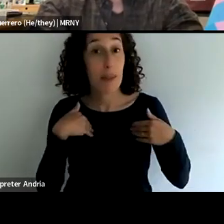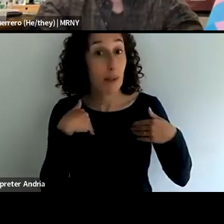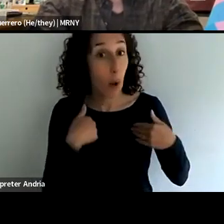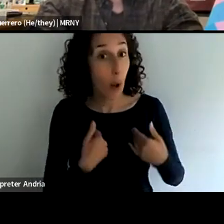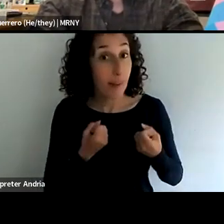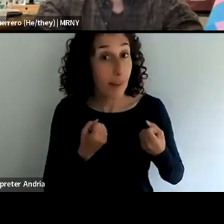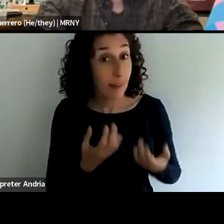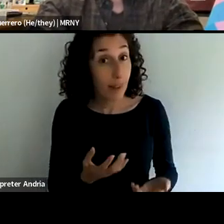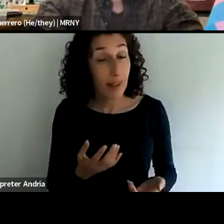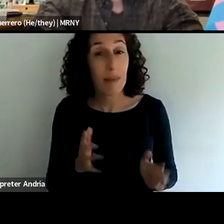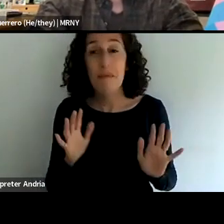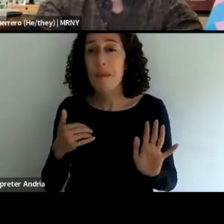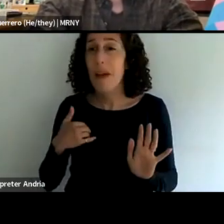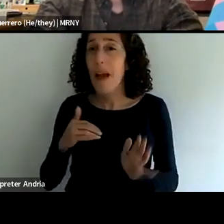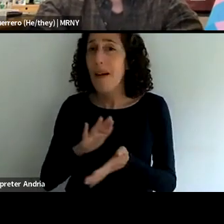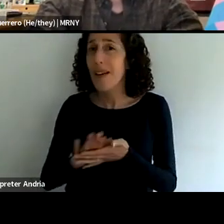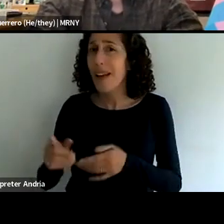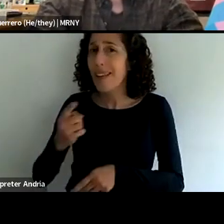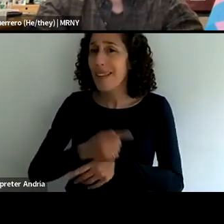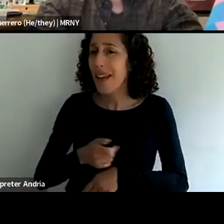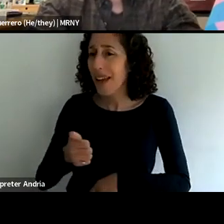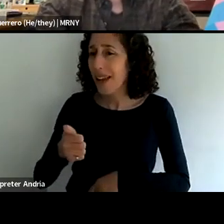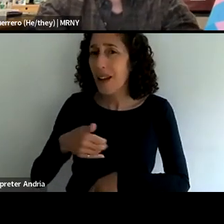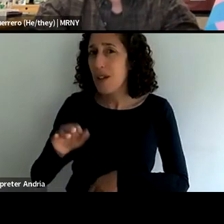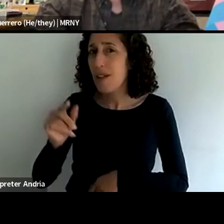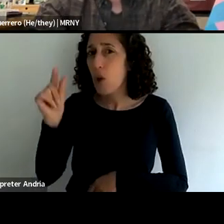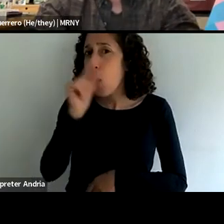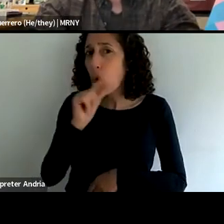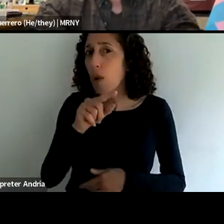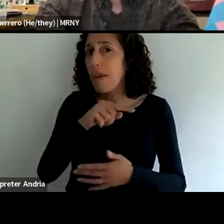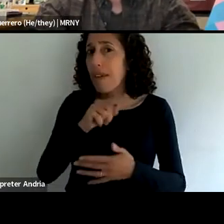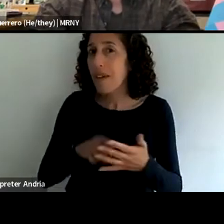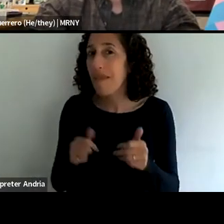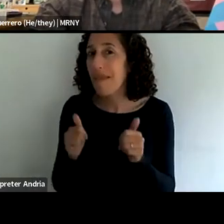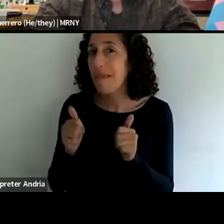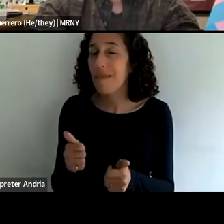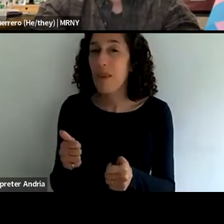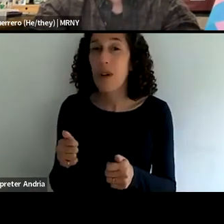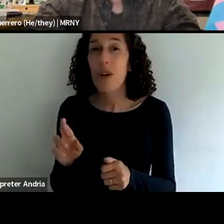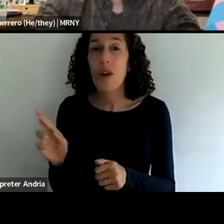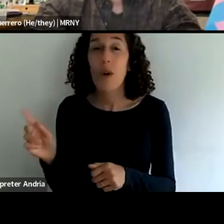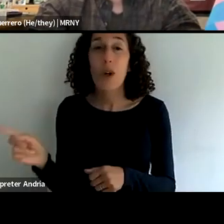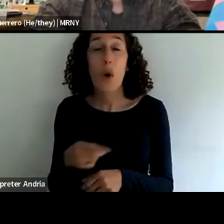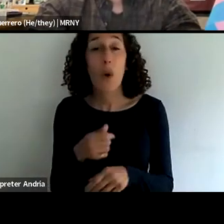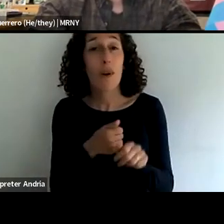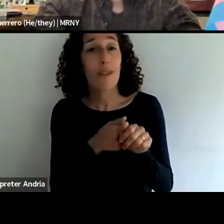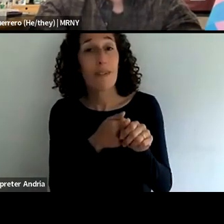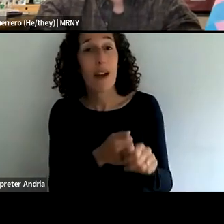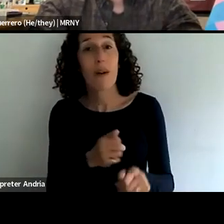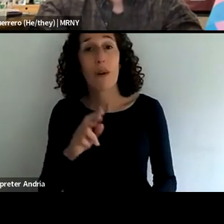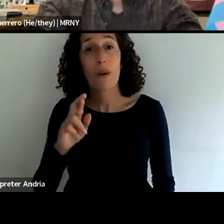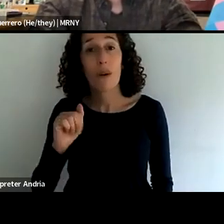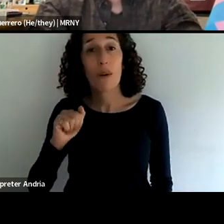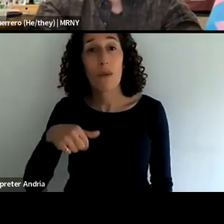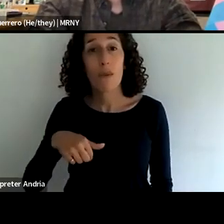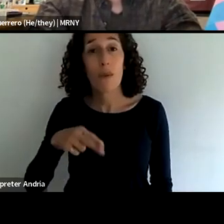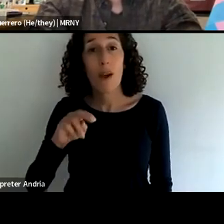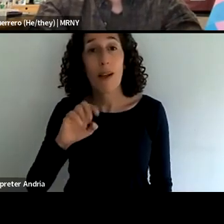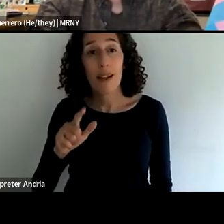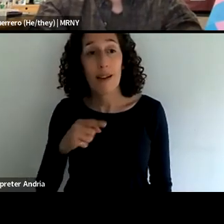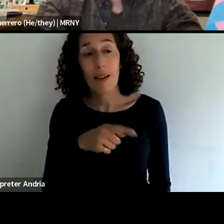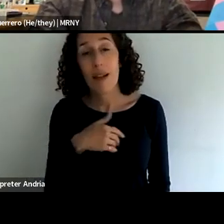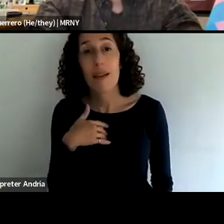know, have a great day. You should Google the, you know, a bunch of things, or go and follow Raquel. She has way more, you know,